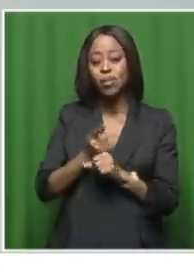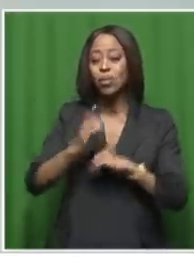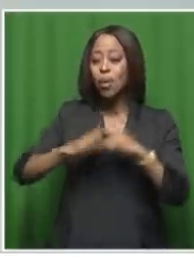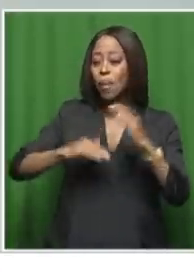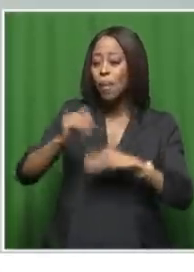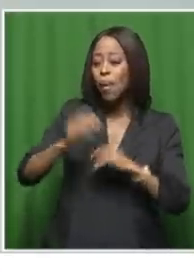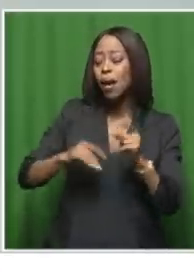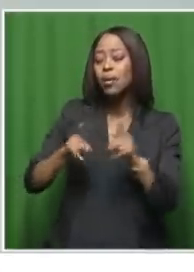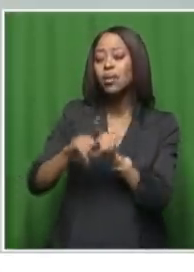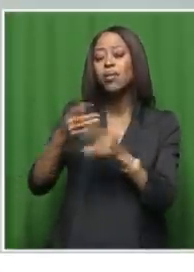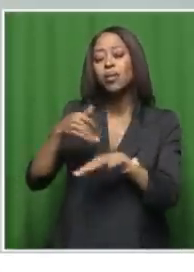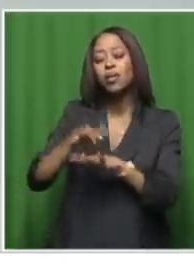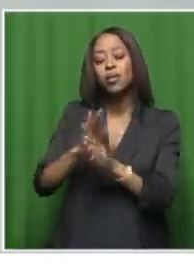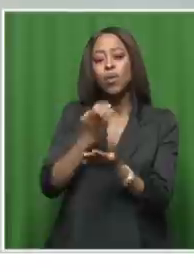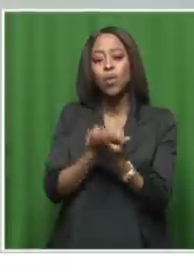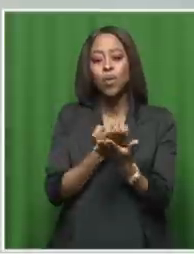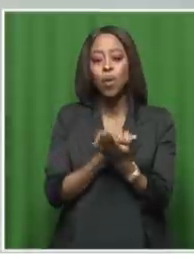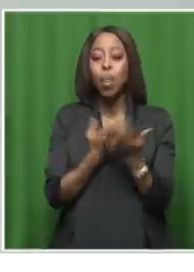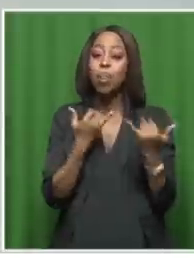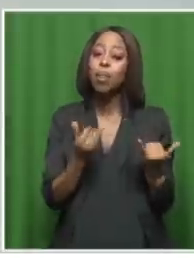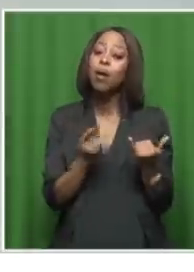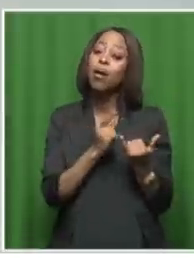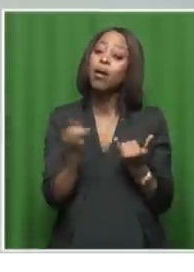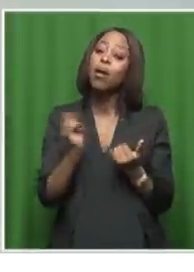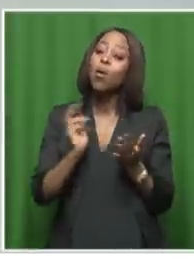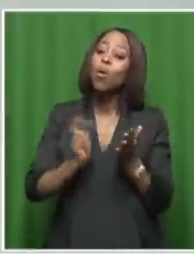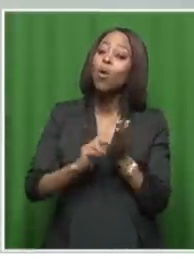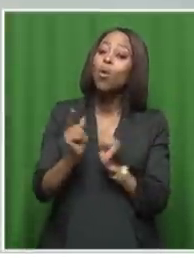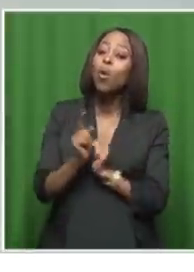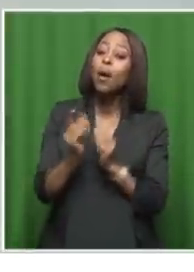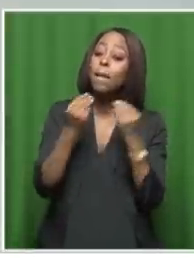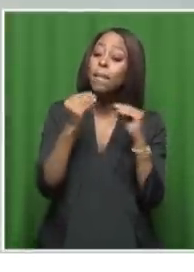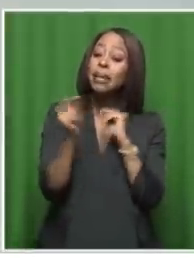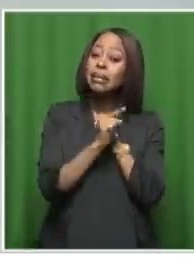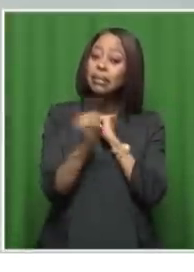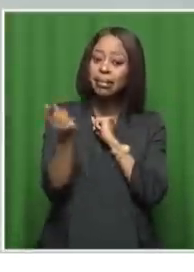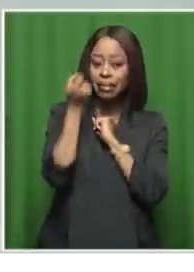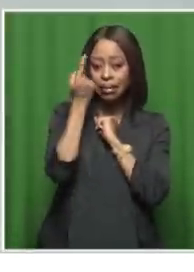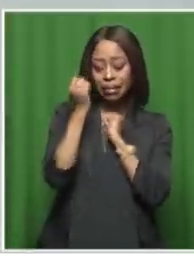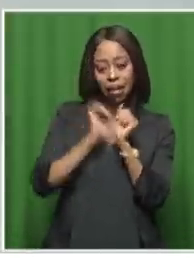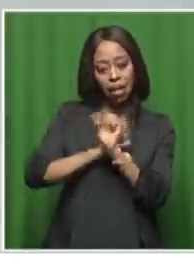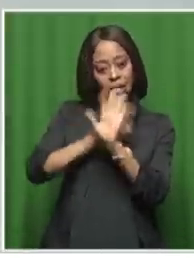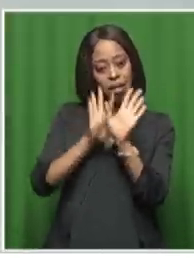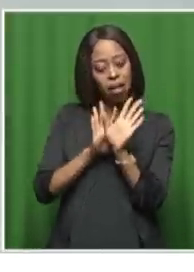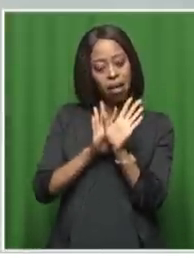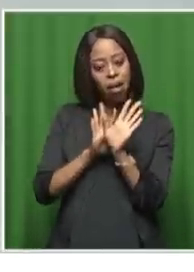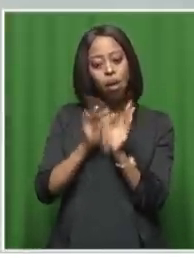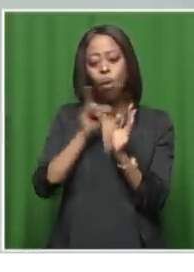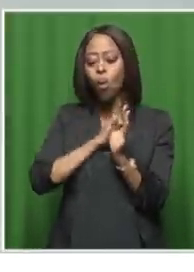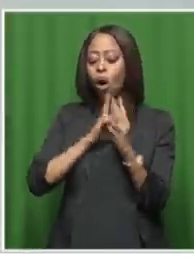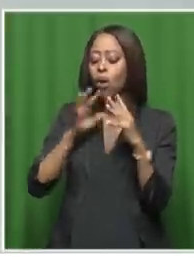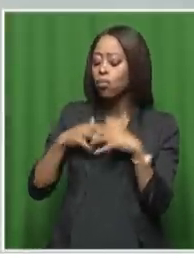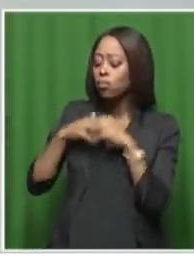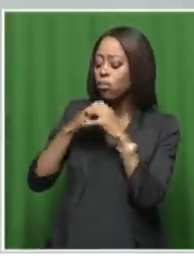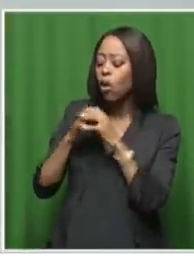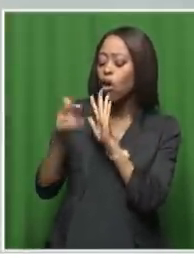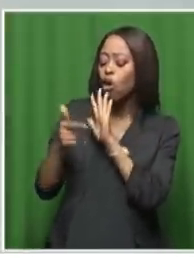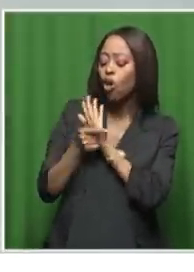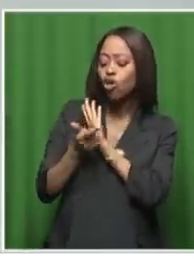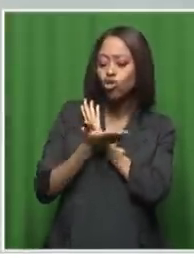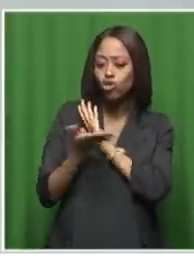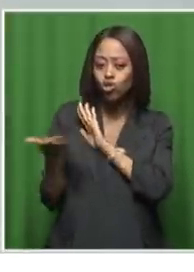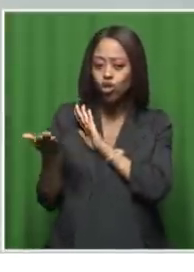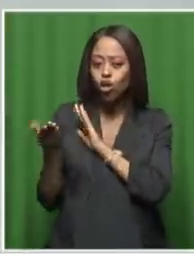an inclusive economy. And for this, we need the big corporates to understand why we create all the legislations